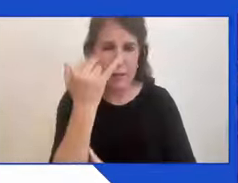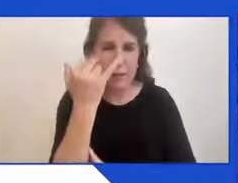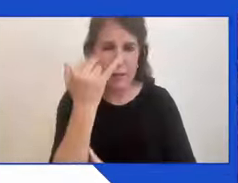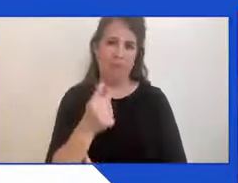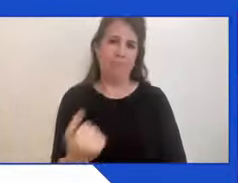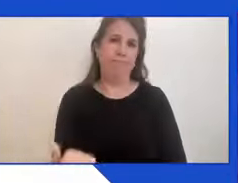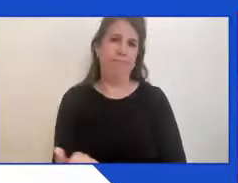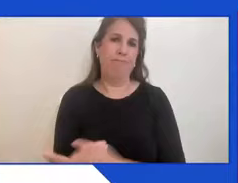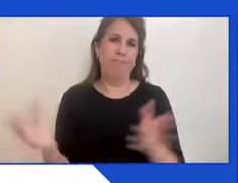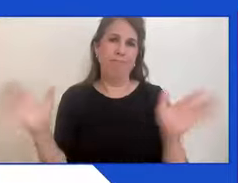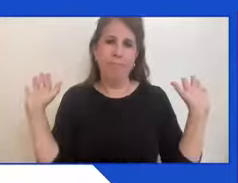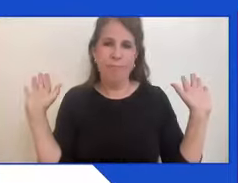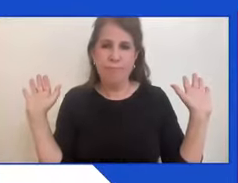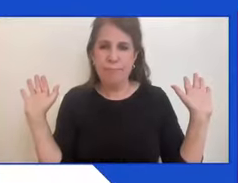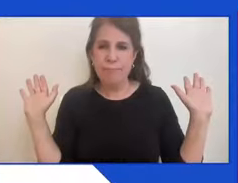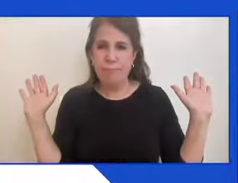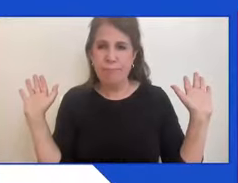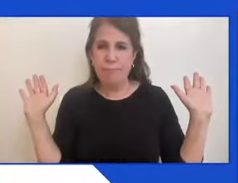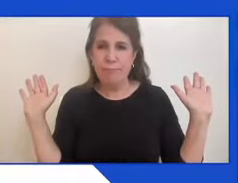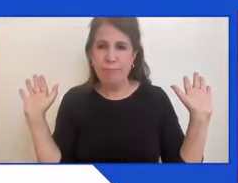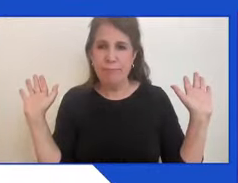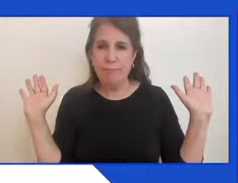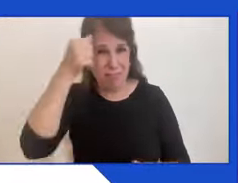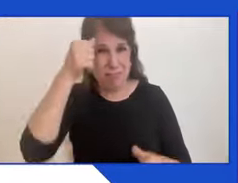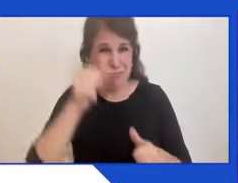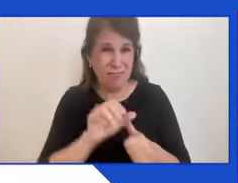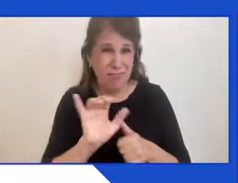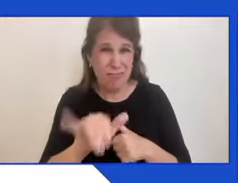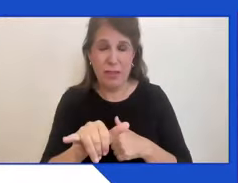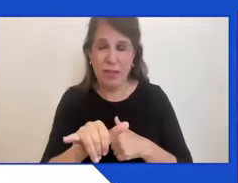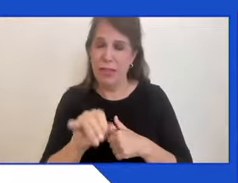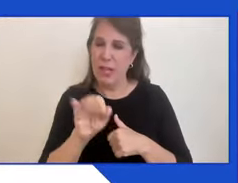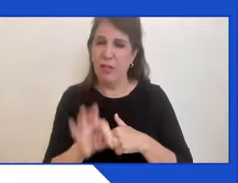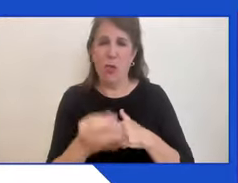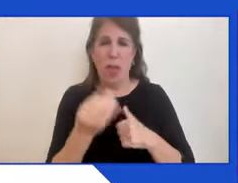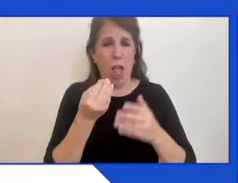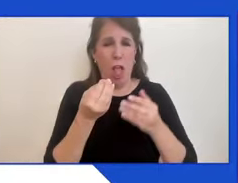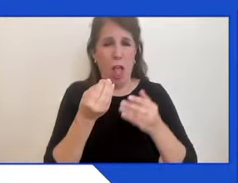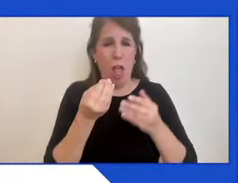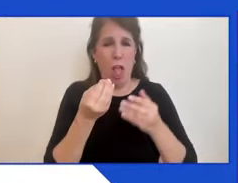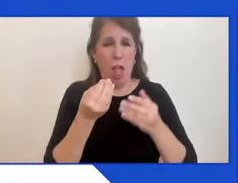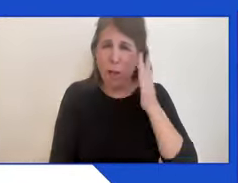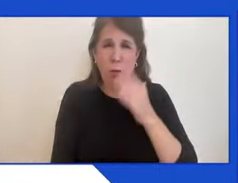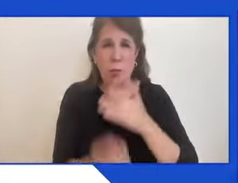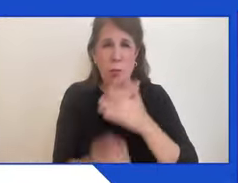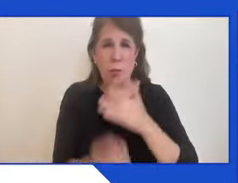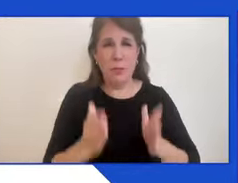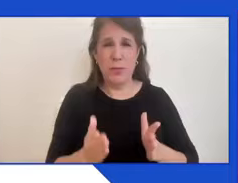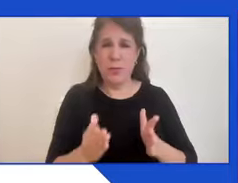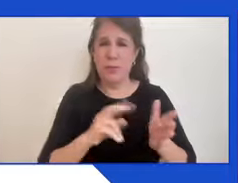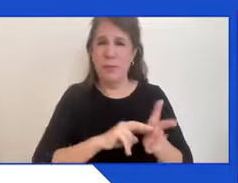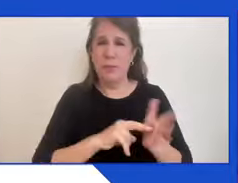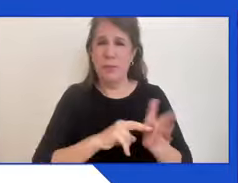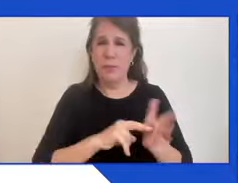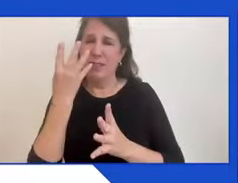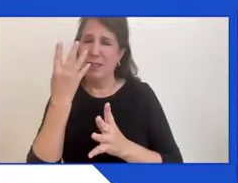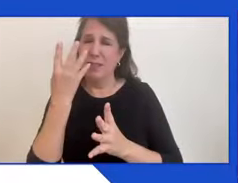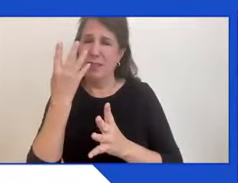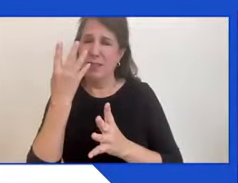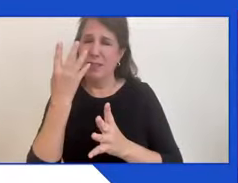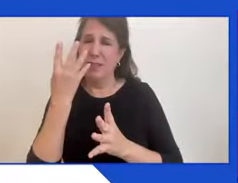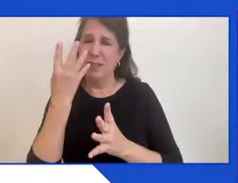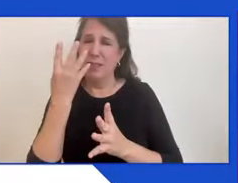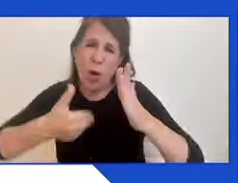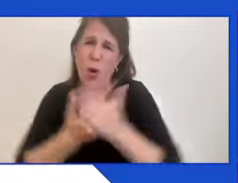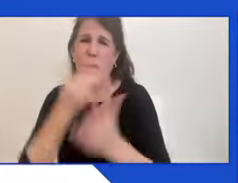We know that to lose a life is to lose a universe. And as we stand shoulder to shoulder, we